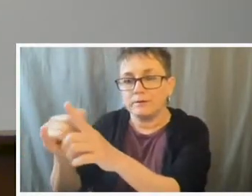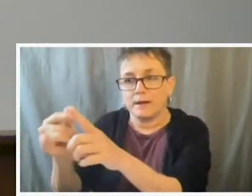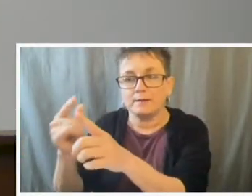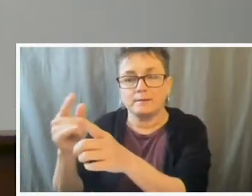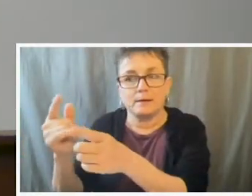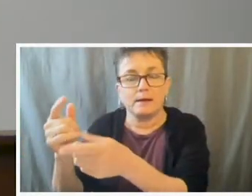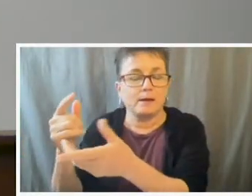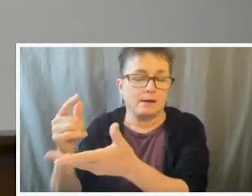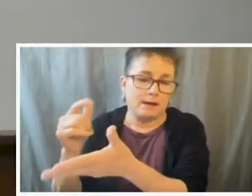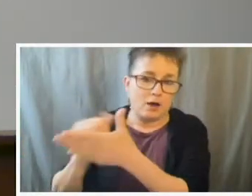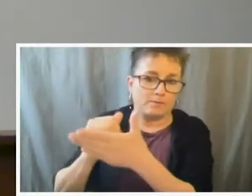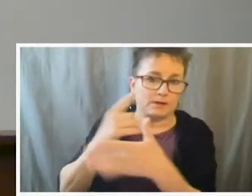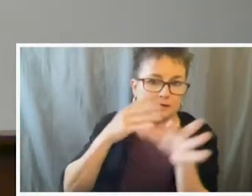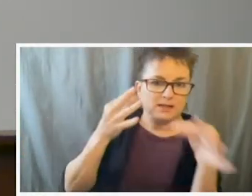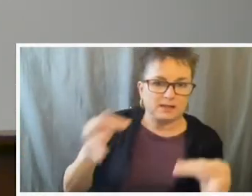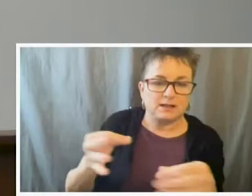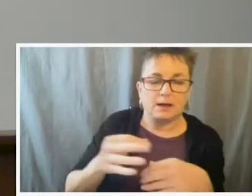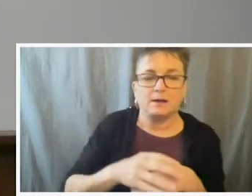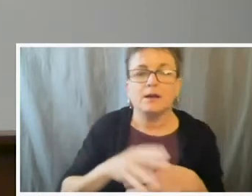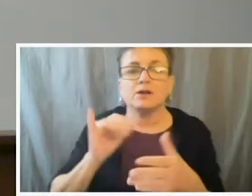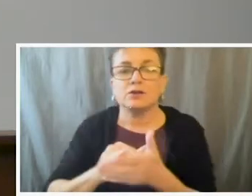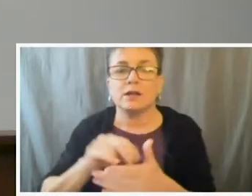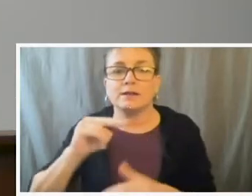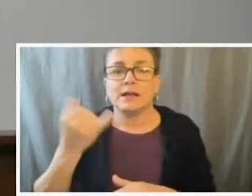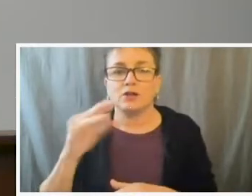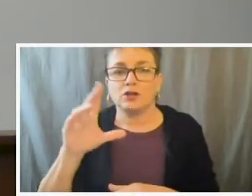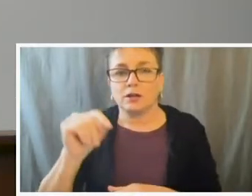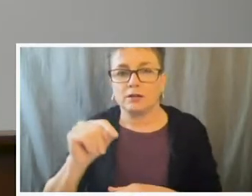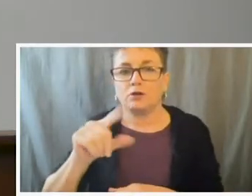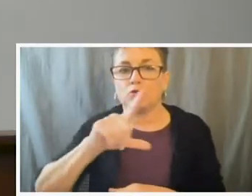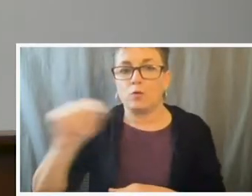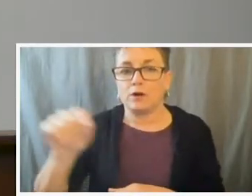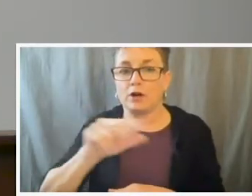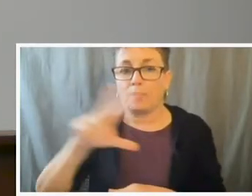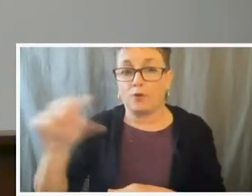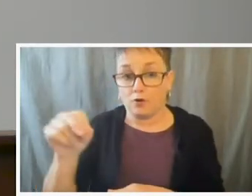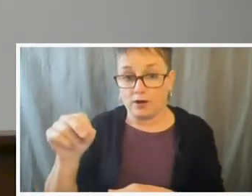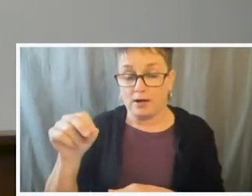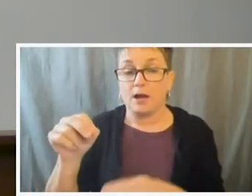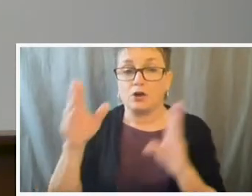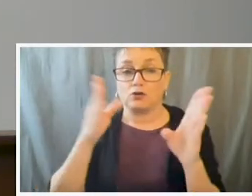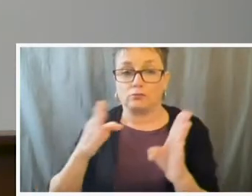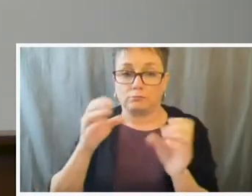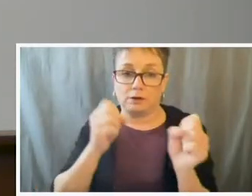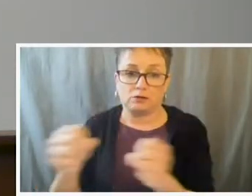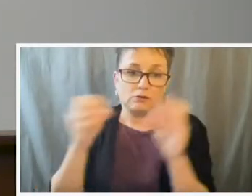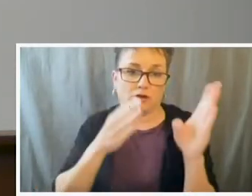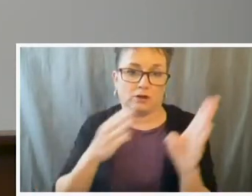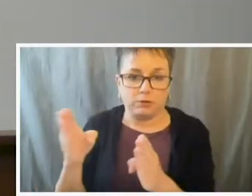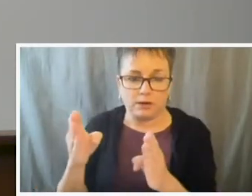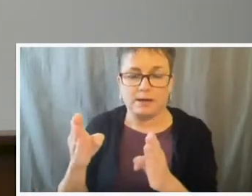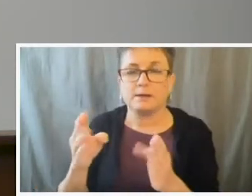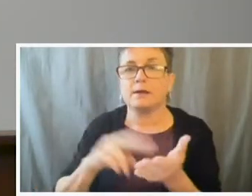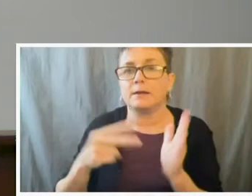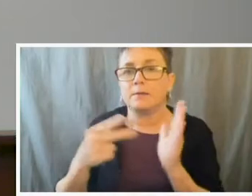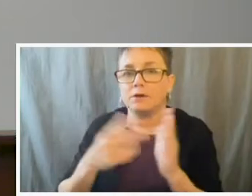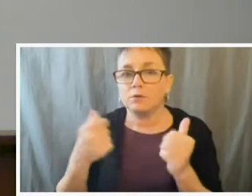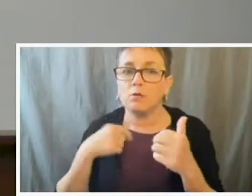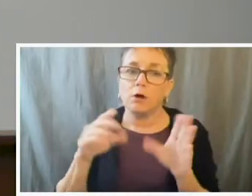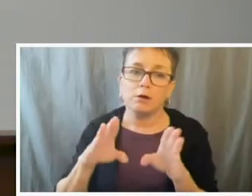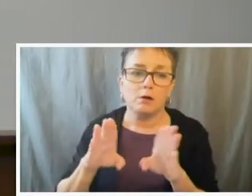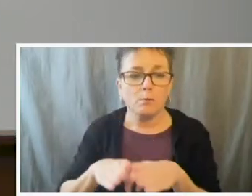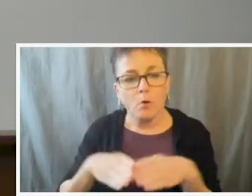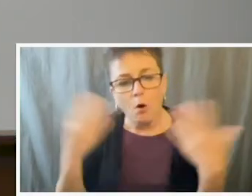function of our NJT 2030 Strategic Plan and guides the way in which we aim to create a more welcoming, supportive,